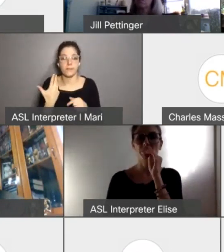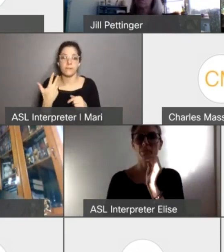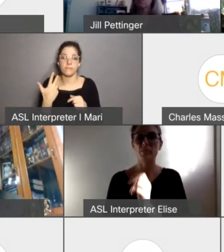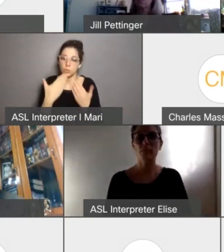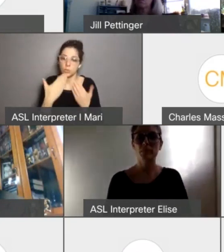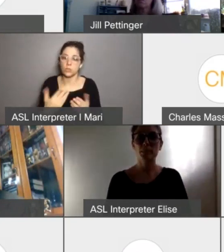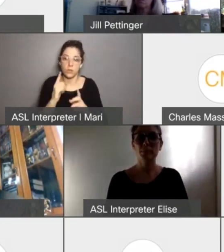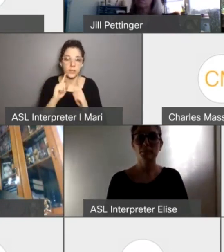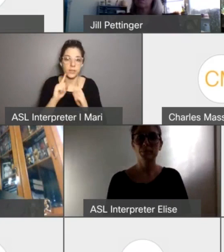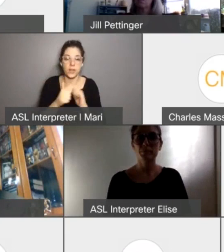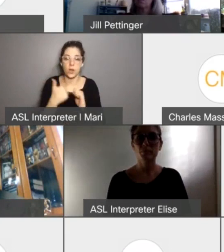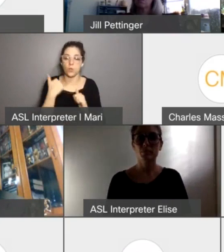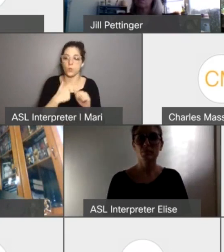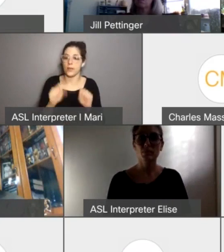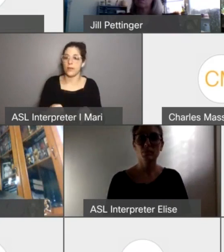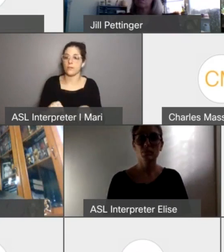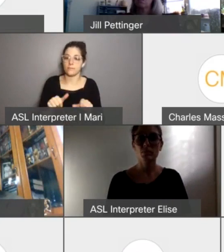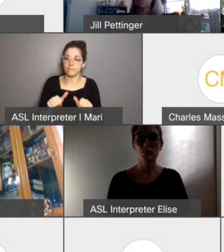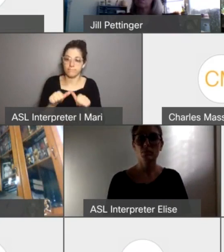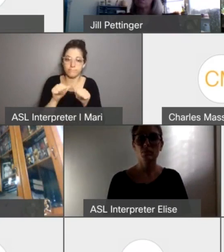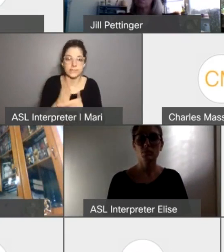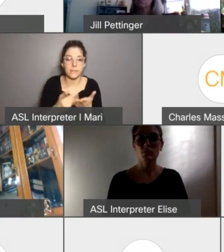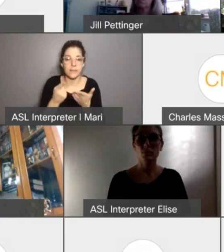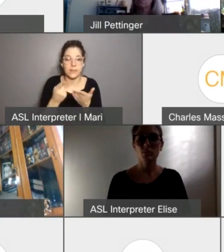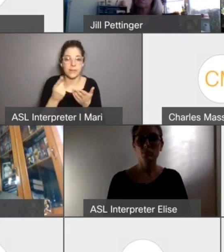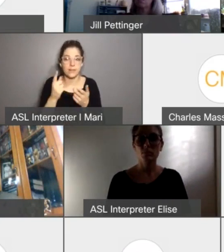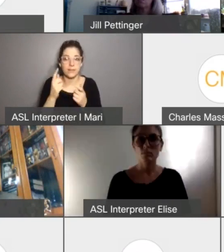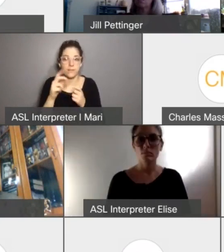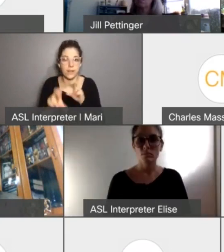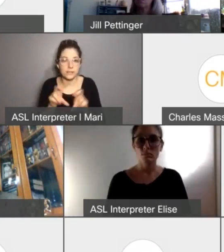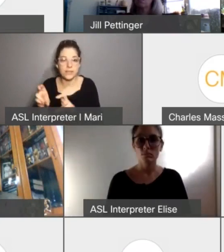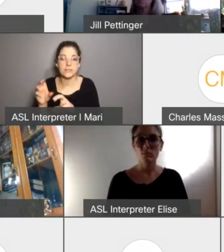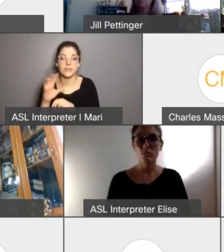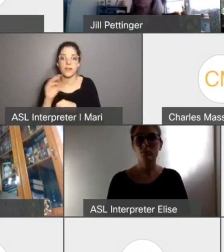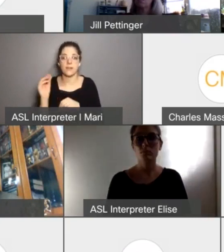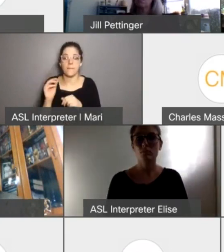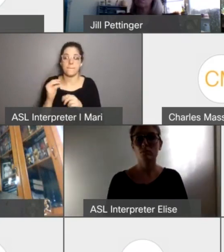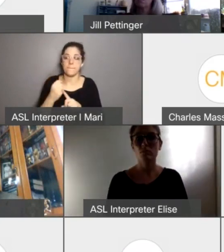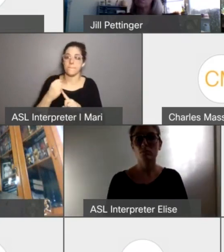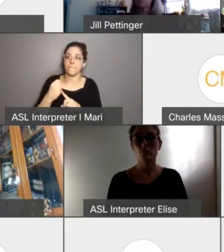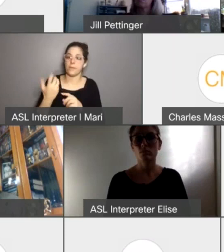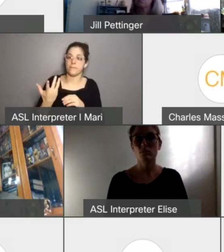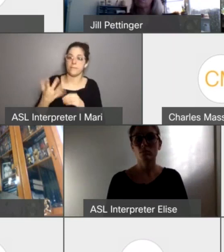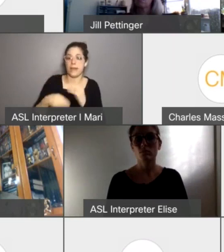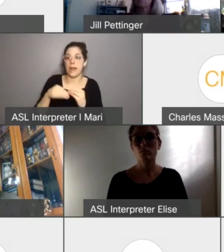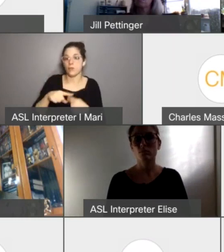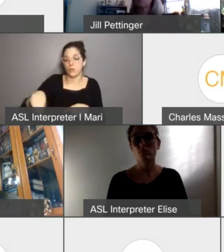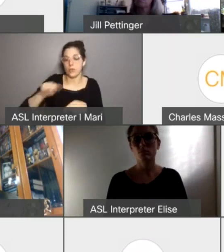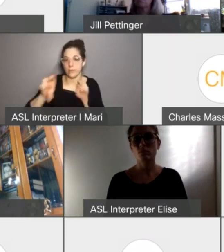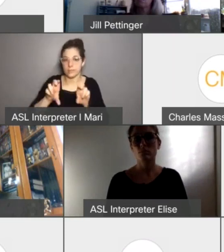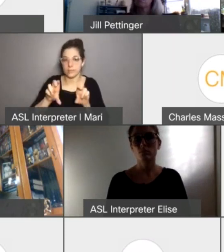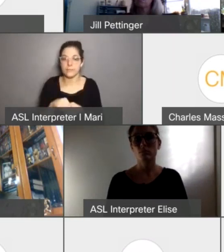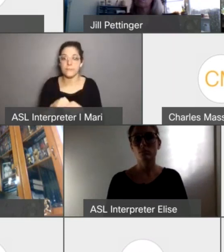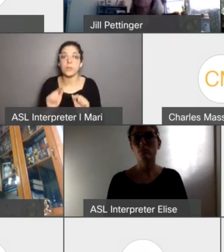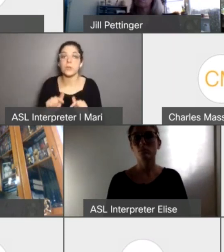conversations around how we can permanentize some of these investments and build off of them. I think it's important to note that